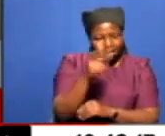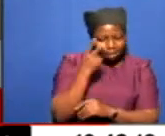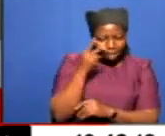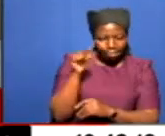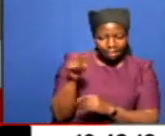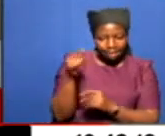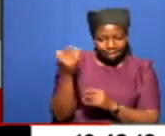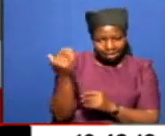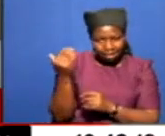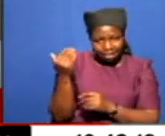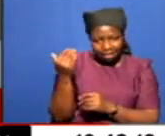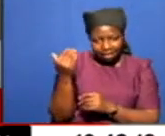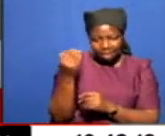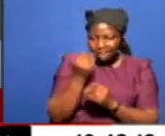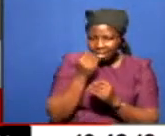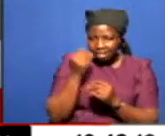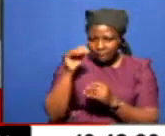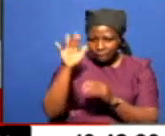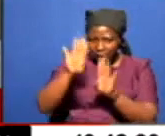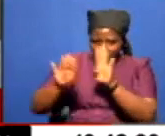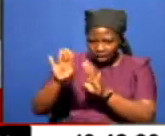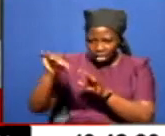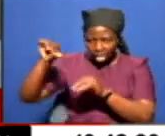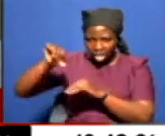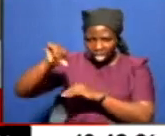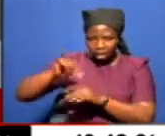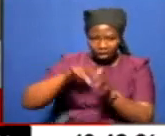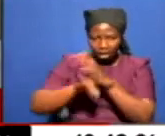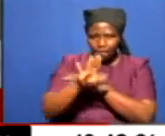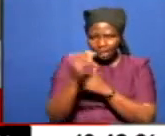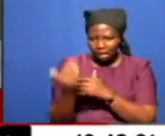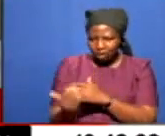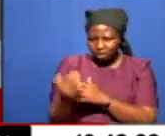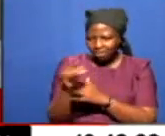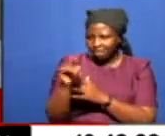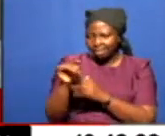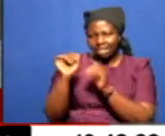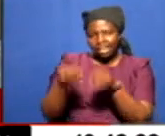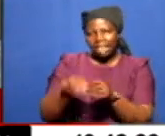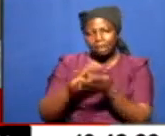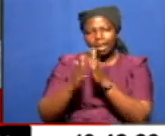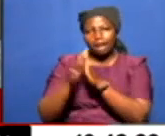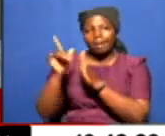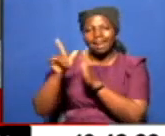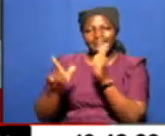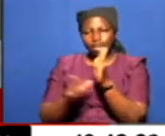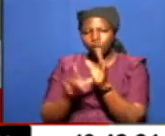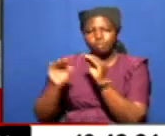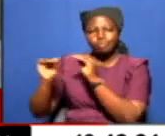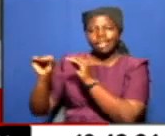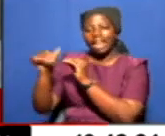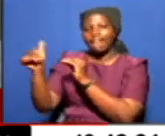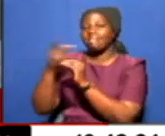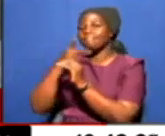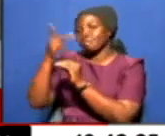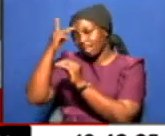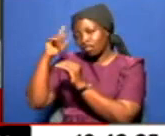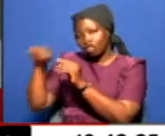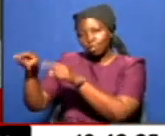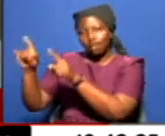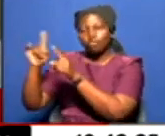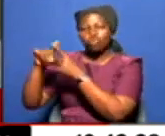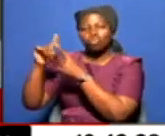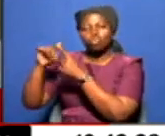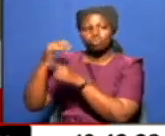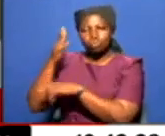be a lesson that would like to give to other parents so that they can also have those early warnings to